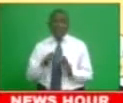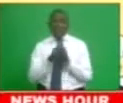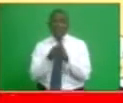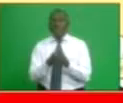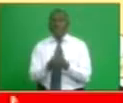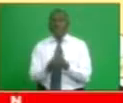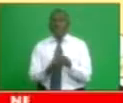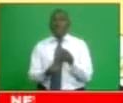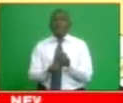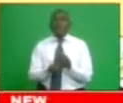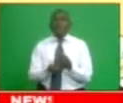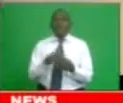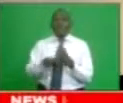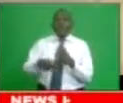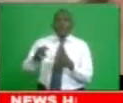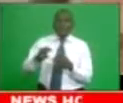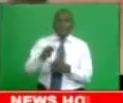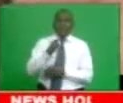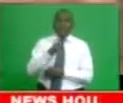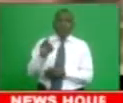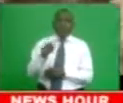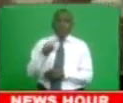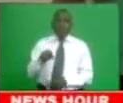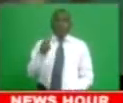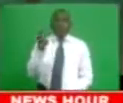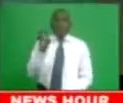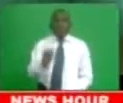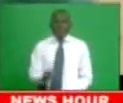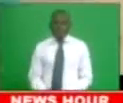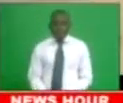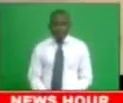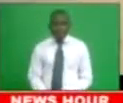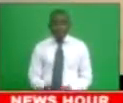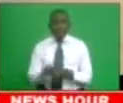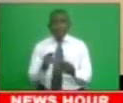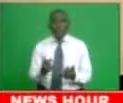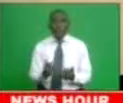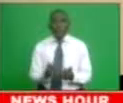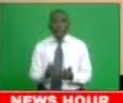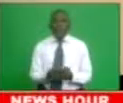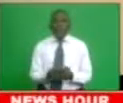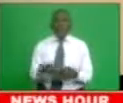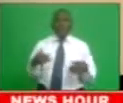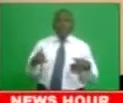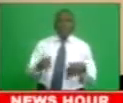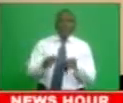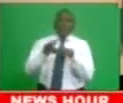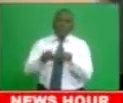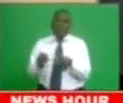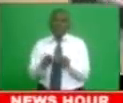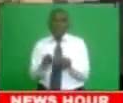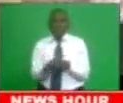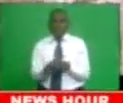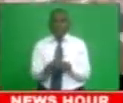recorded an inflation rate of 29.6%. We have recreation and culture, which also recorded